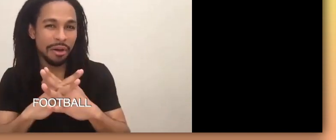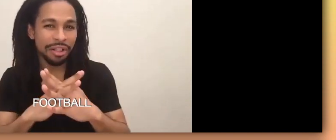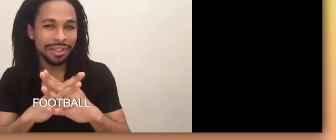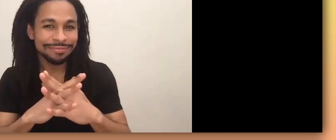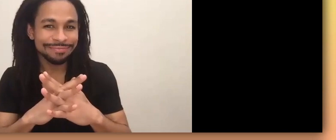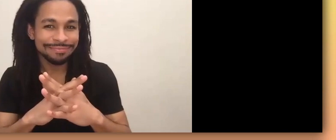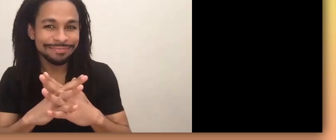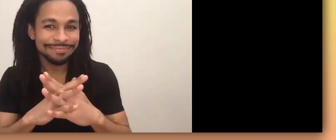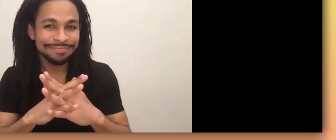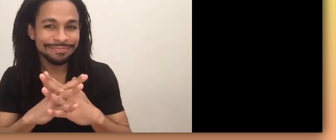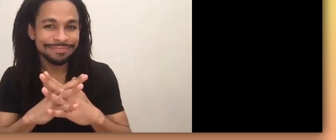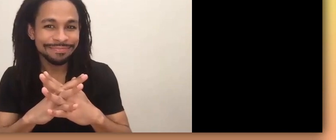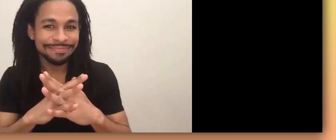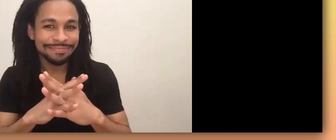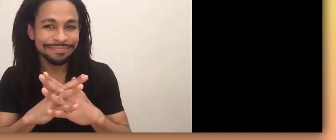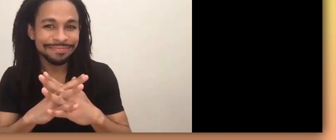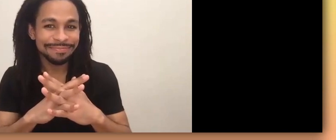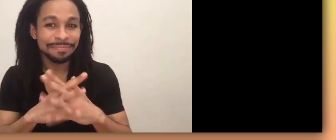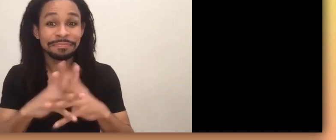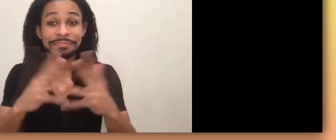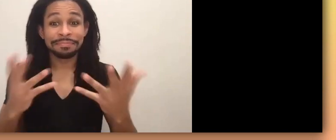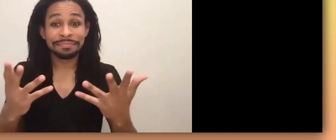Football."